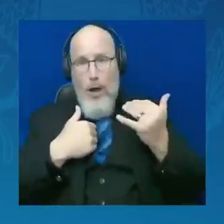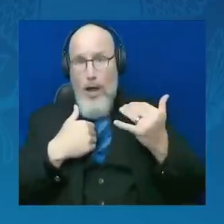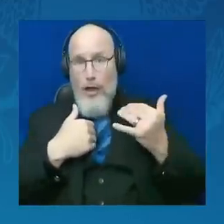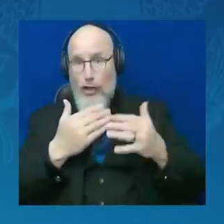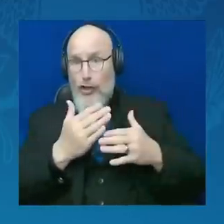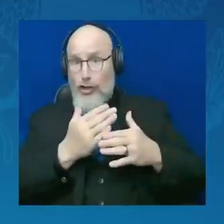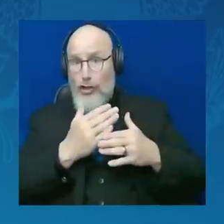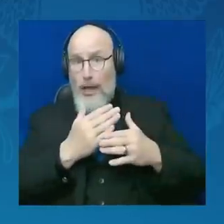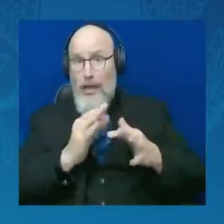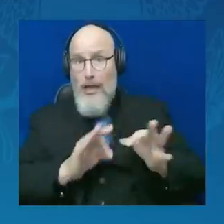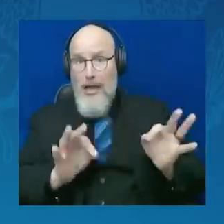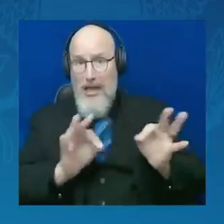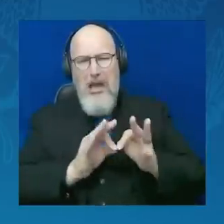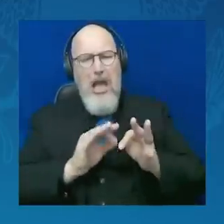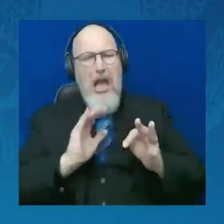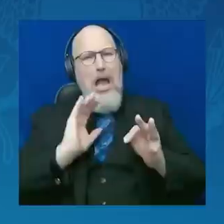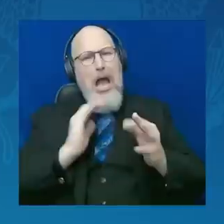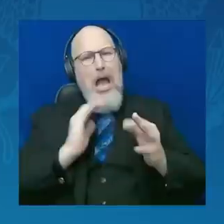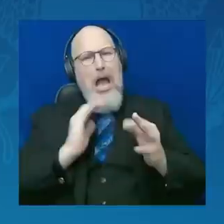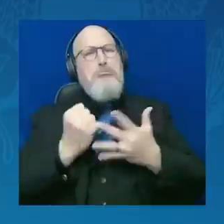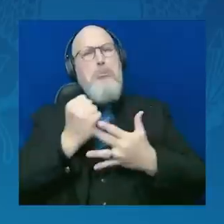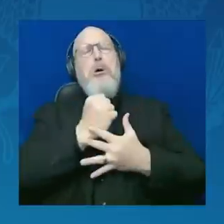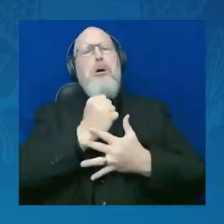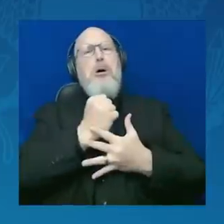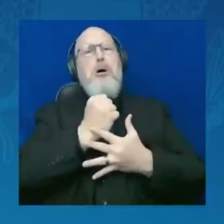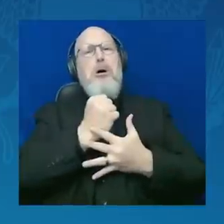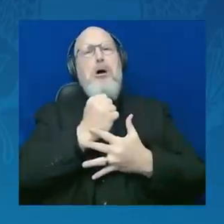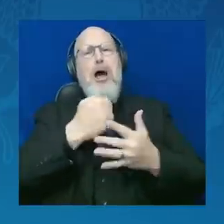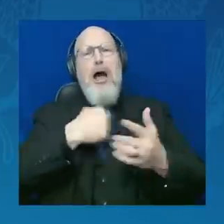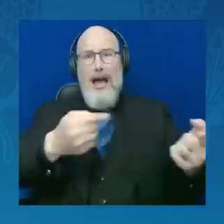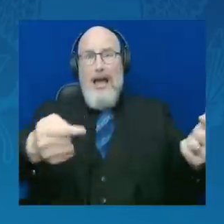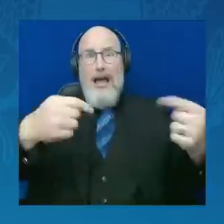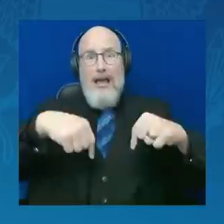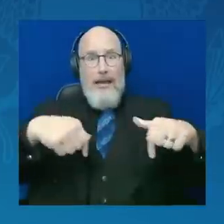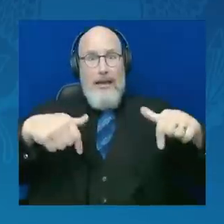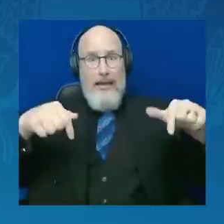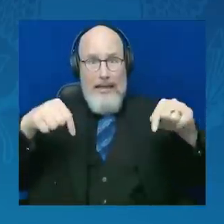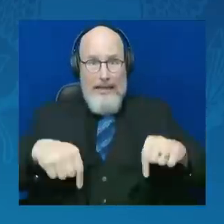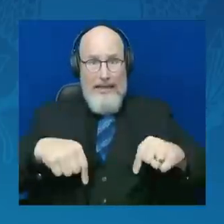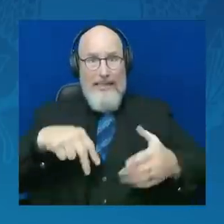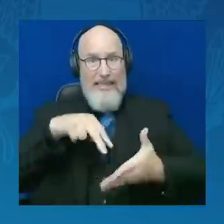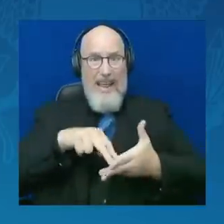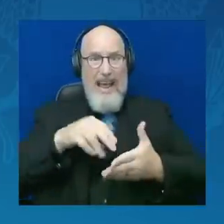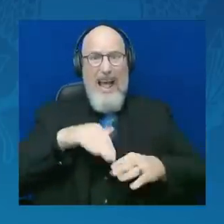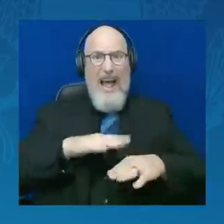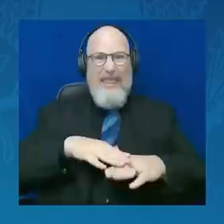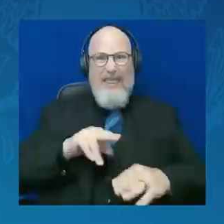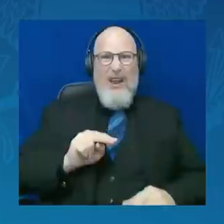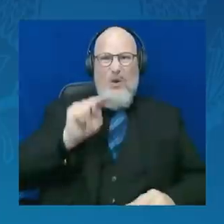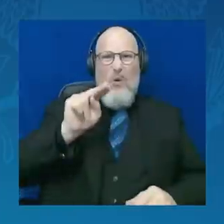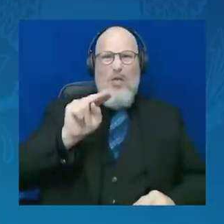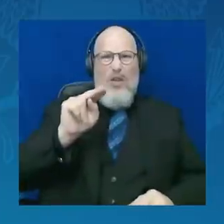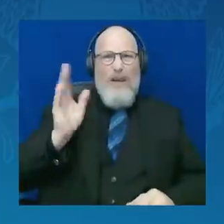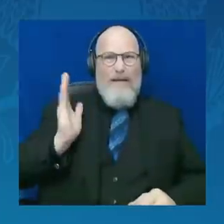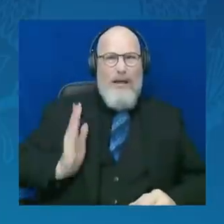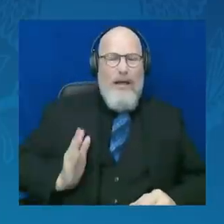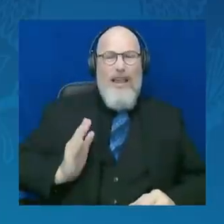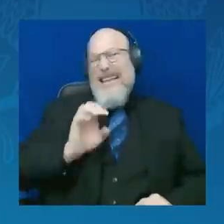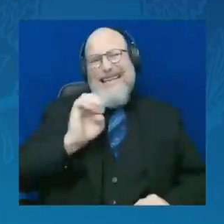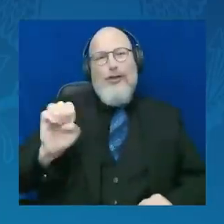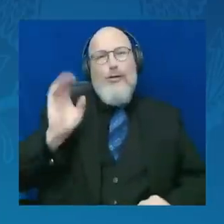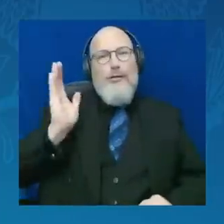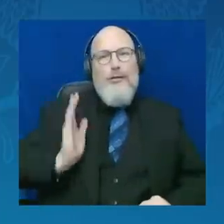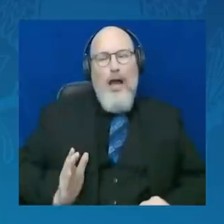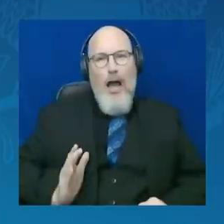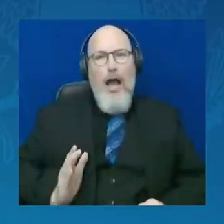standing here on the northern flank, on the eastern flank, talking about what we have in terms of the eastern